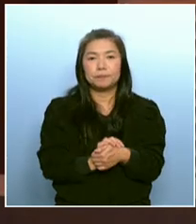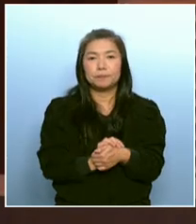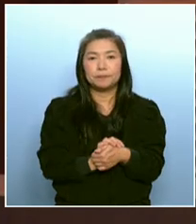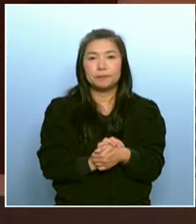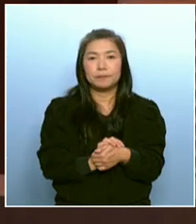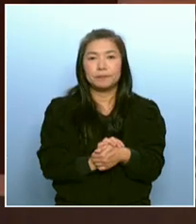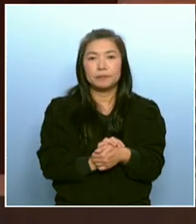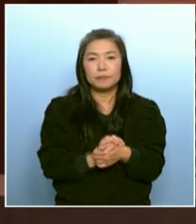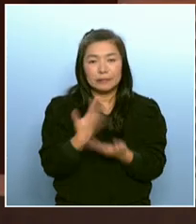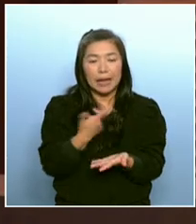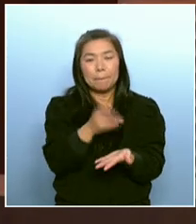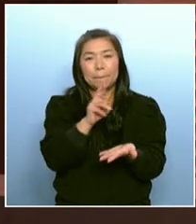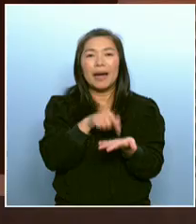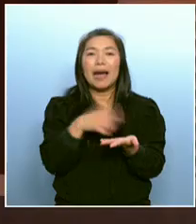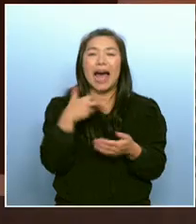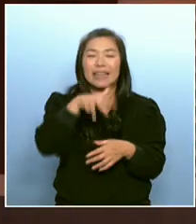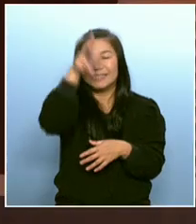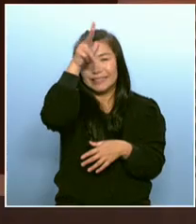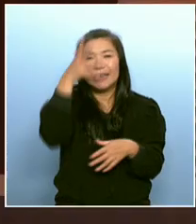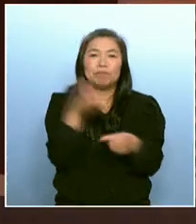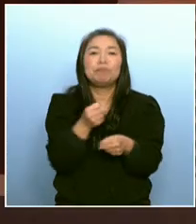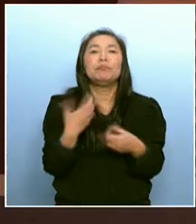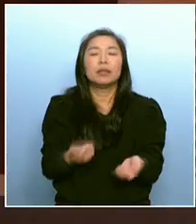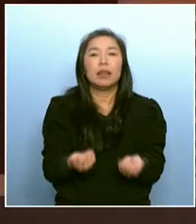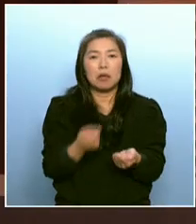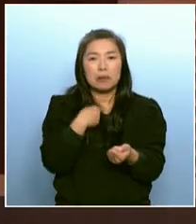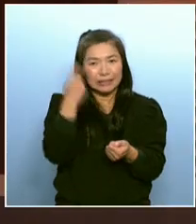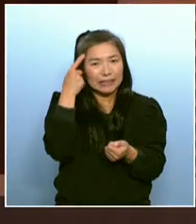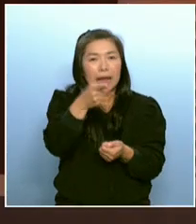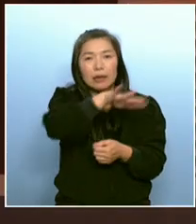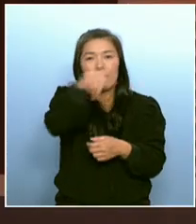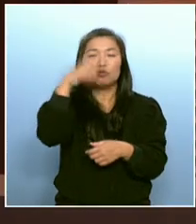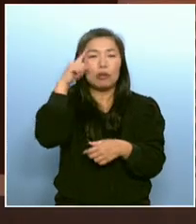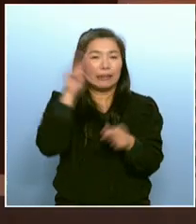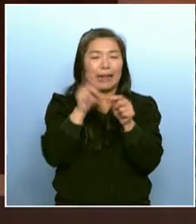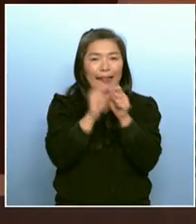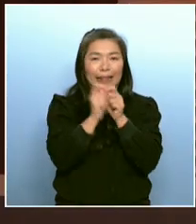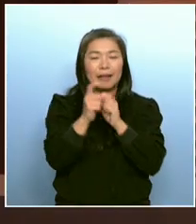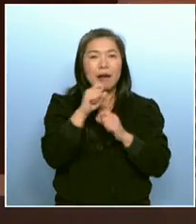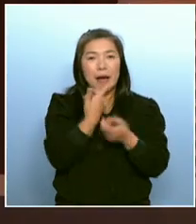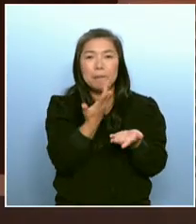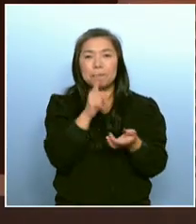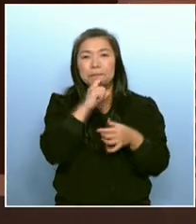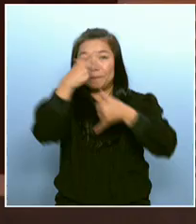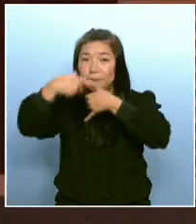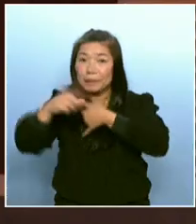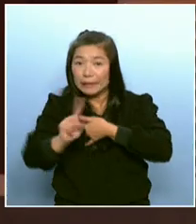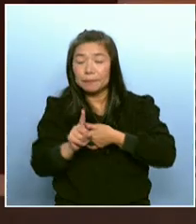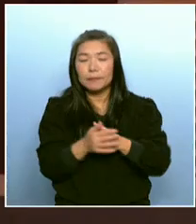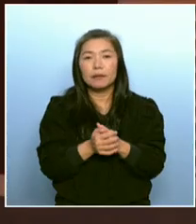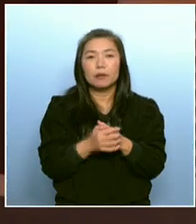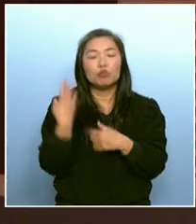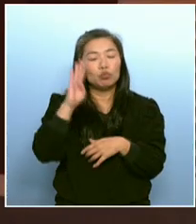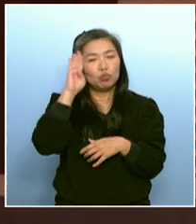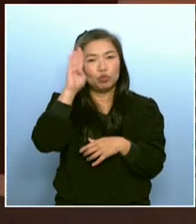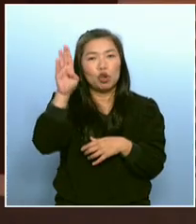members to see how it was written. We only have the executive summary now, but I believe members are more